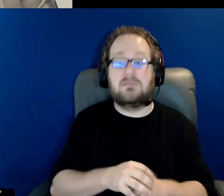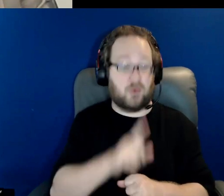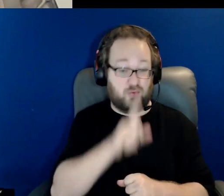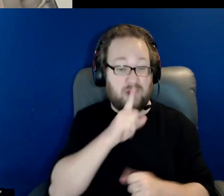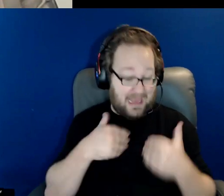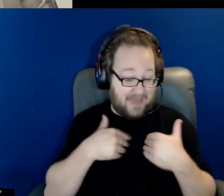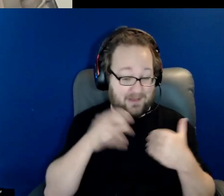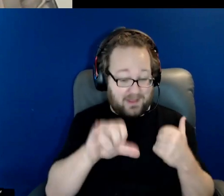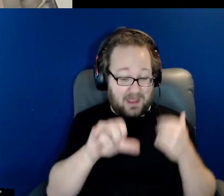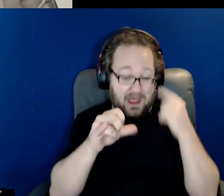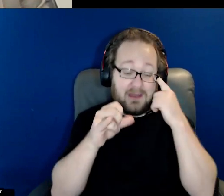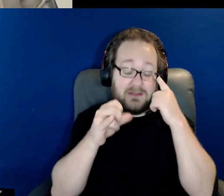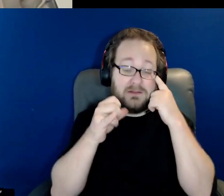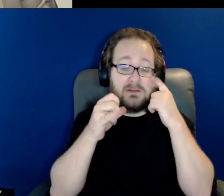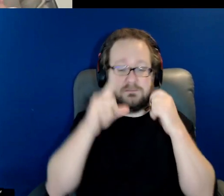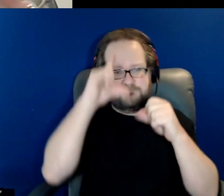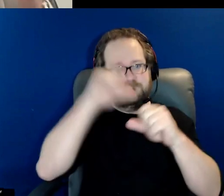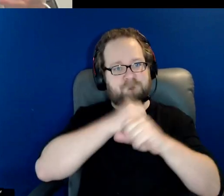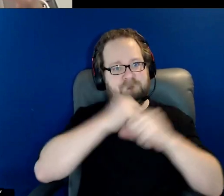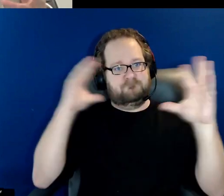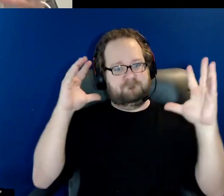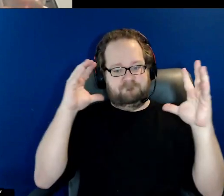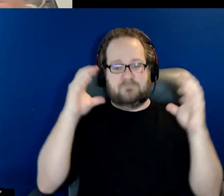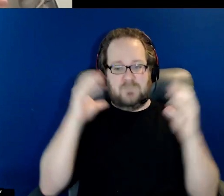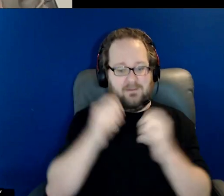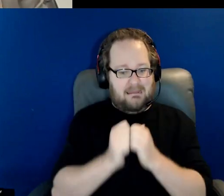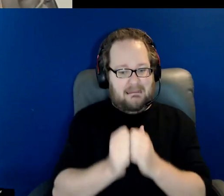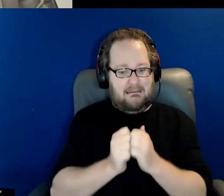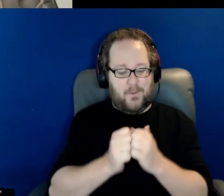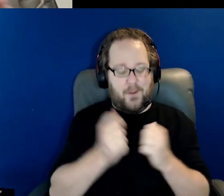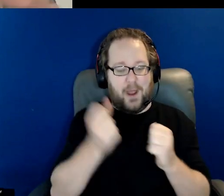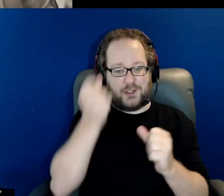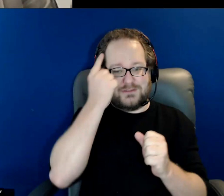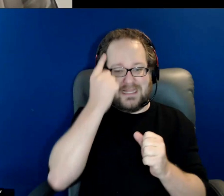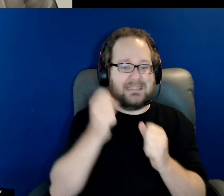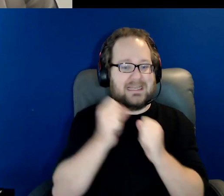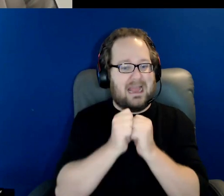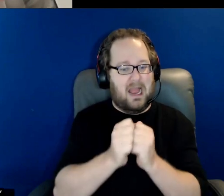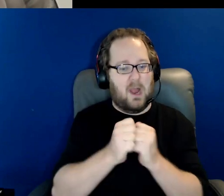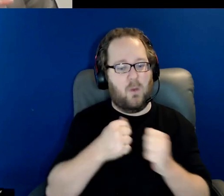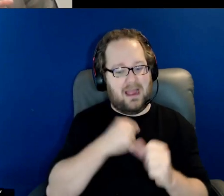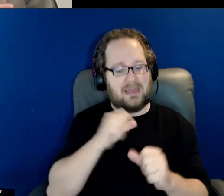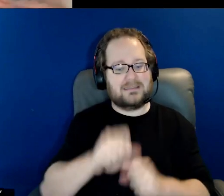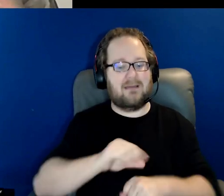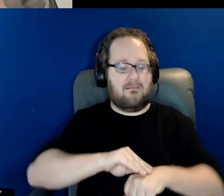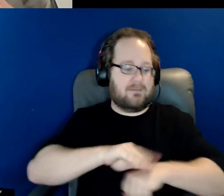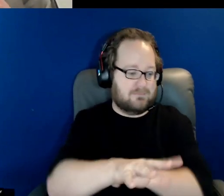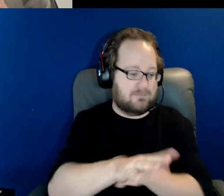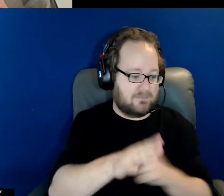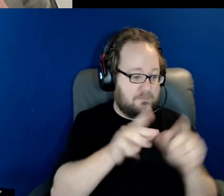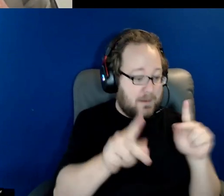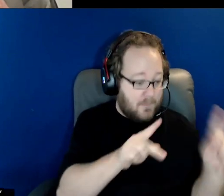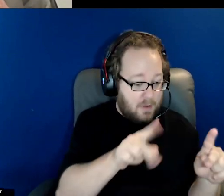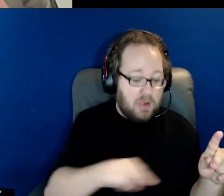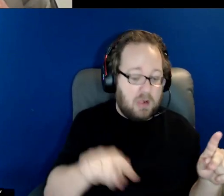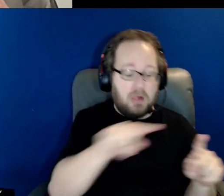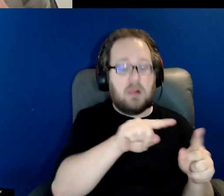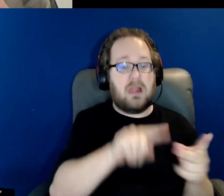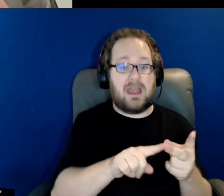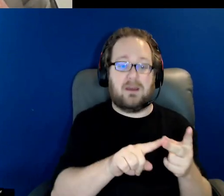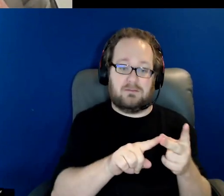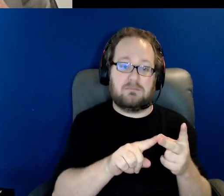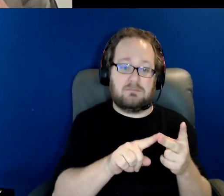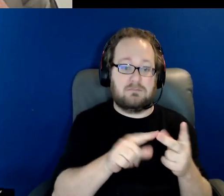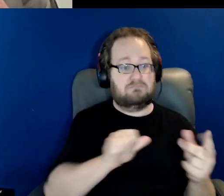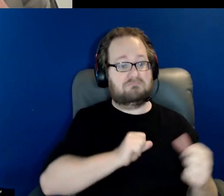that understanding of how they can really help individuals and themselves really find a way